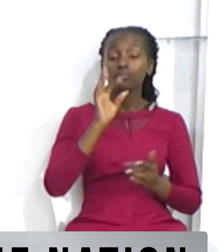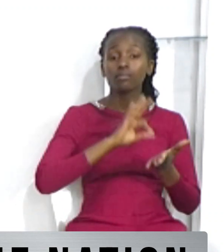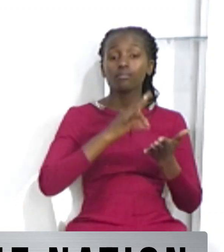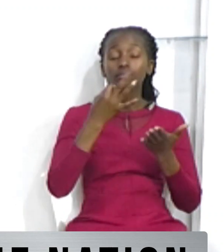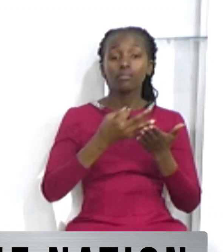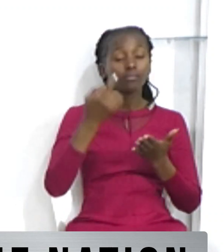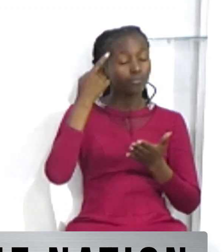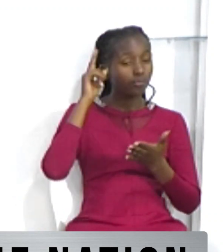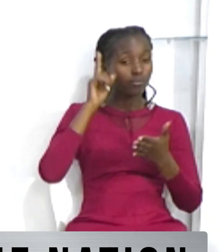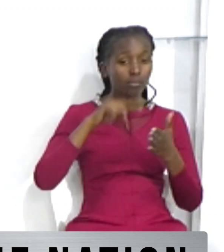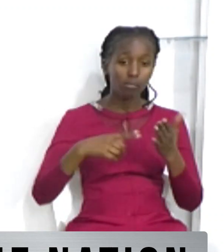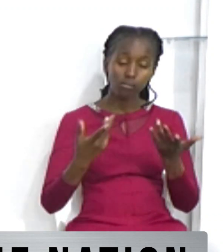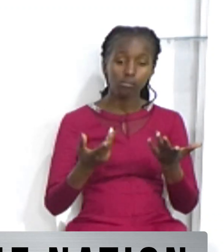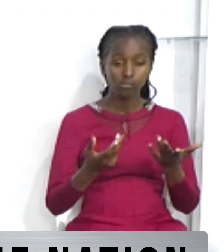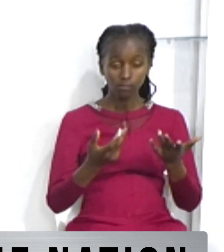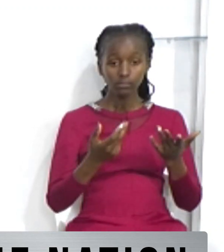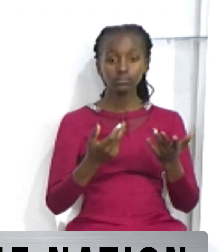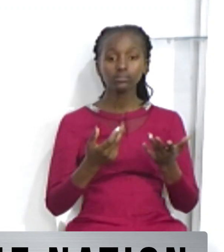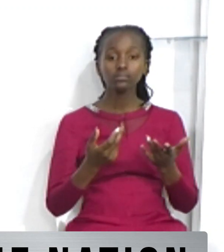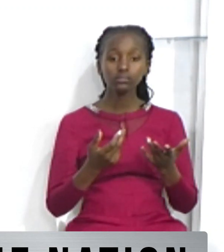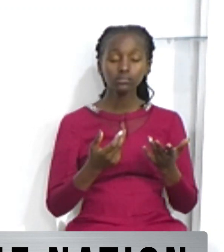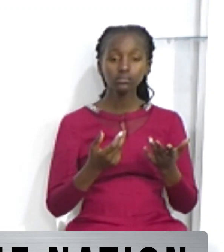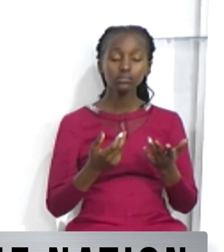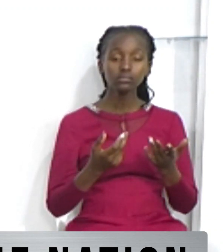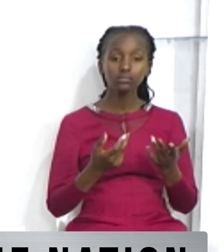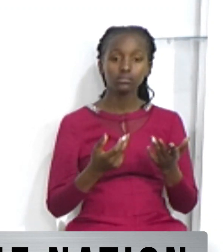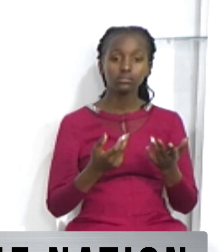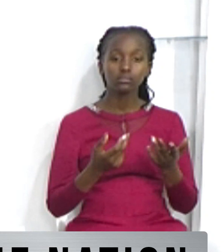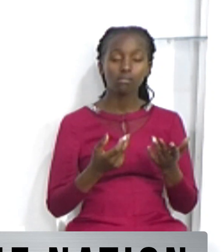funds to